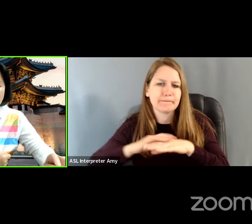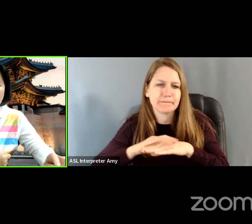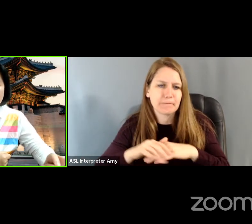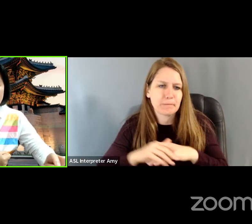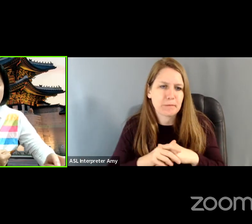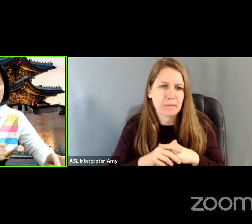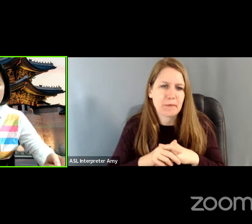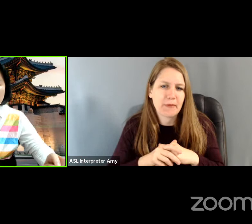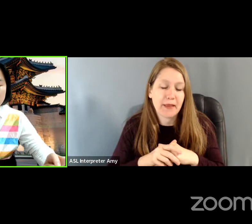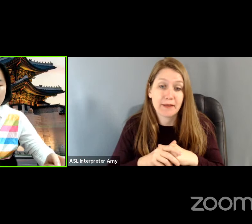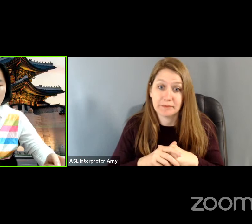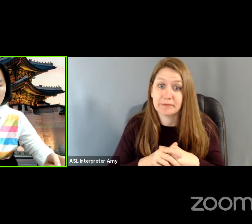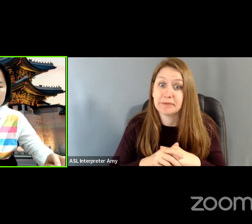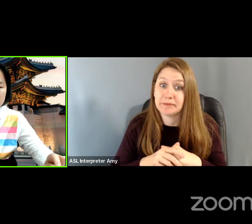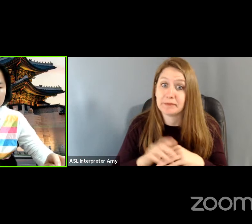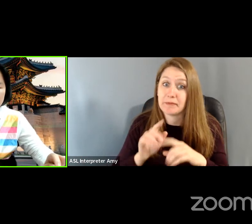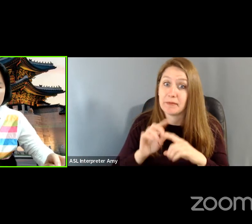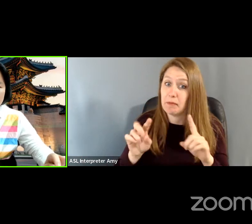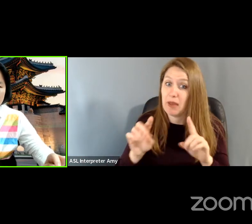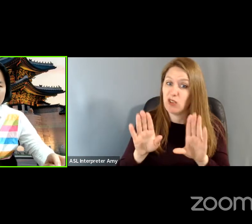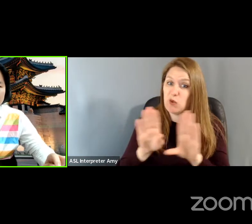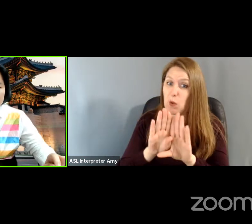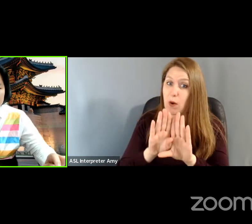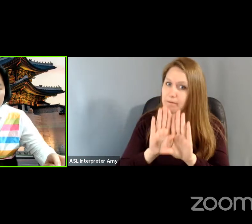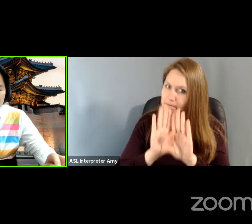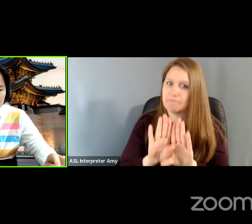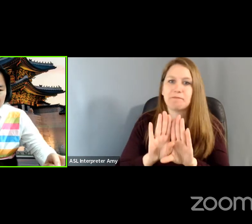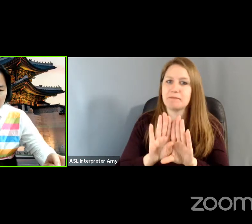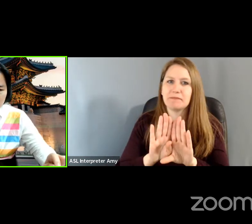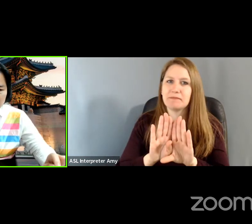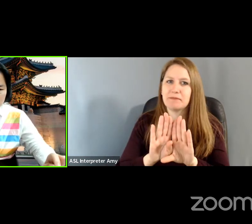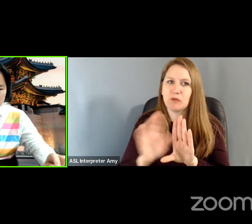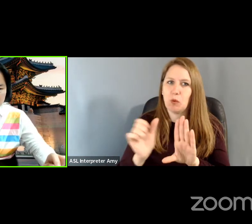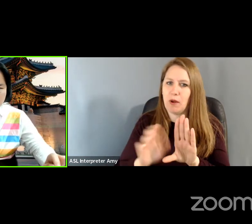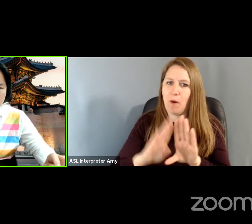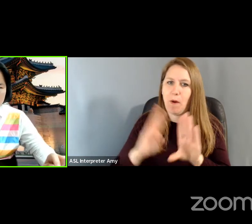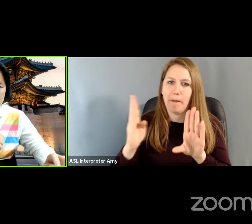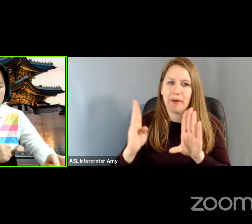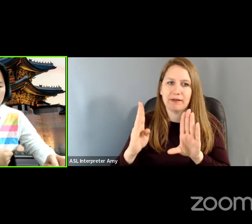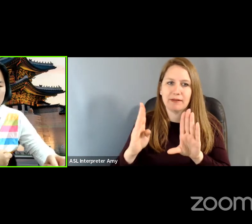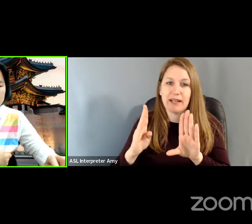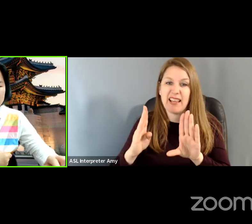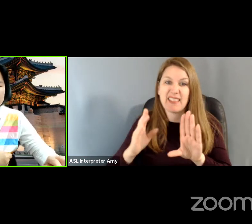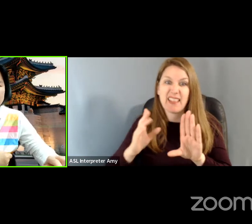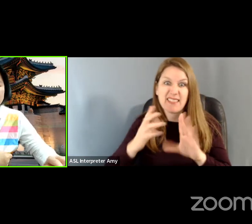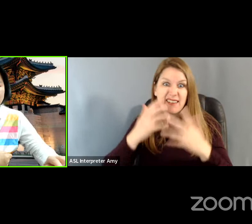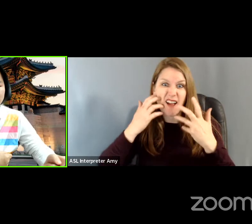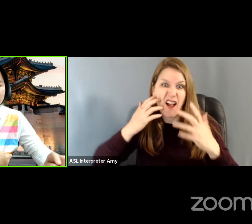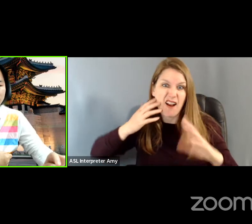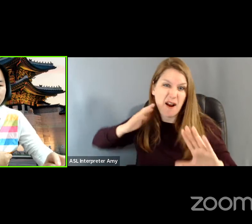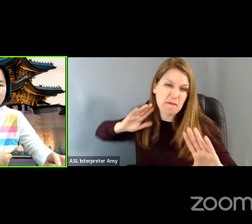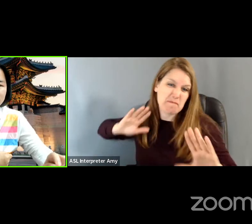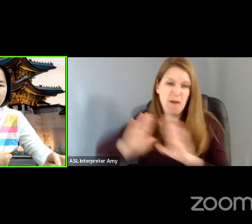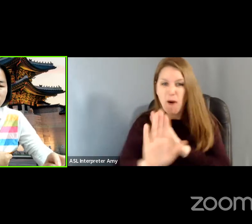However, when the door was not opened, the tiger crashed through the door.